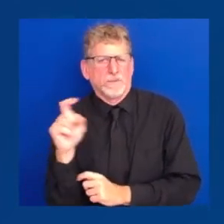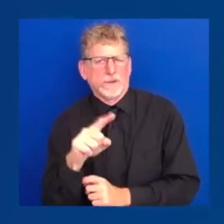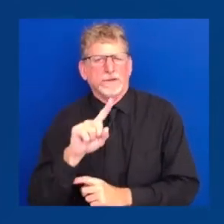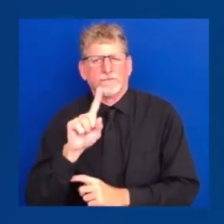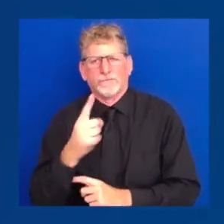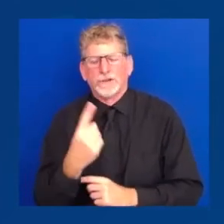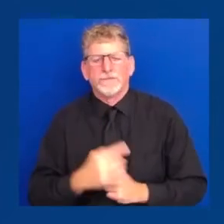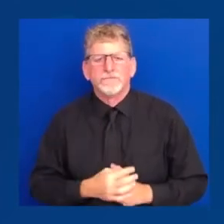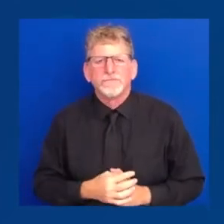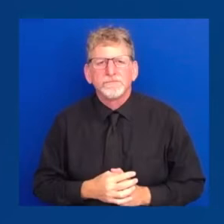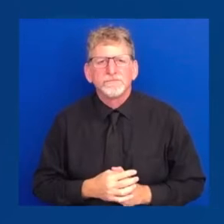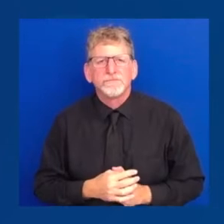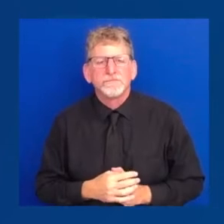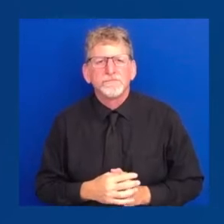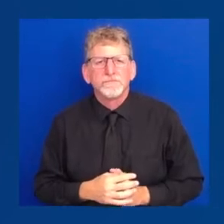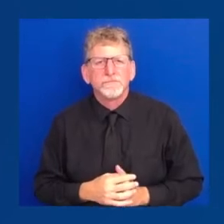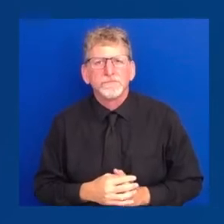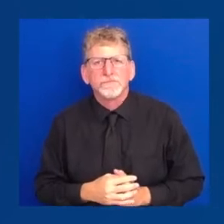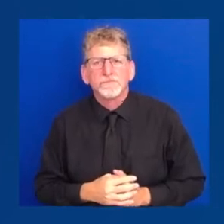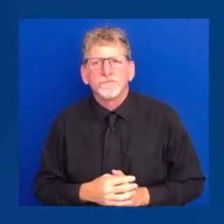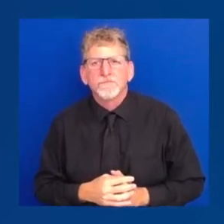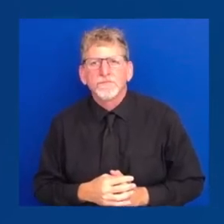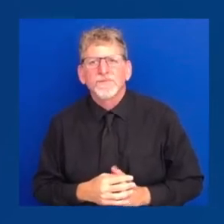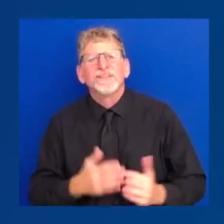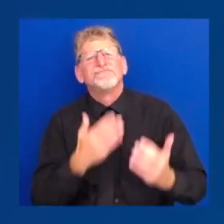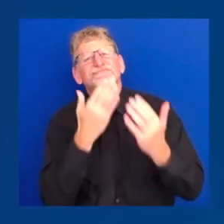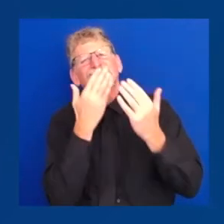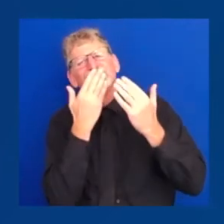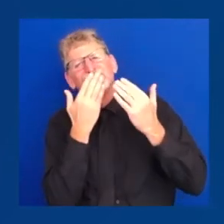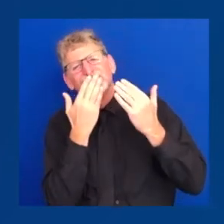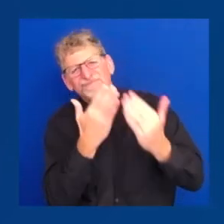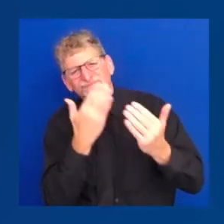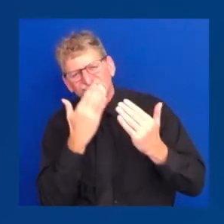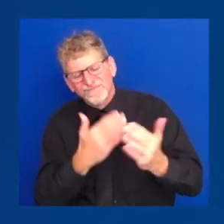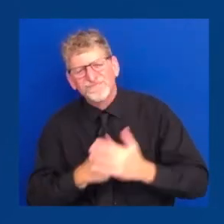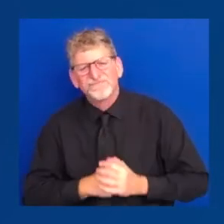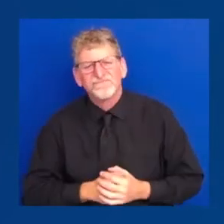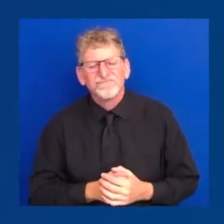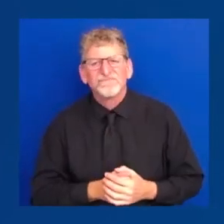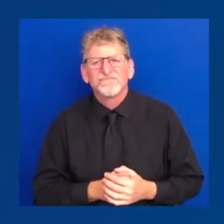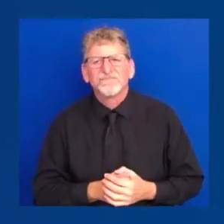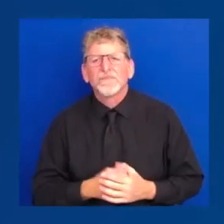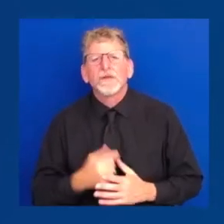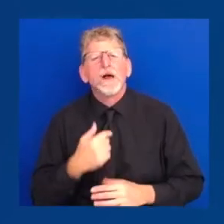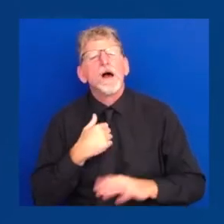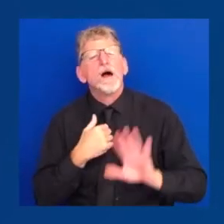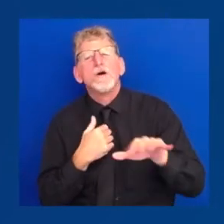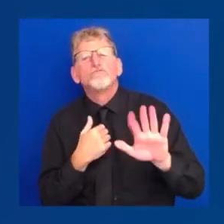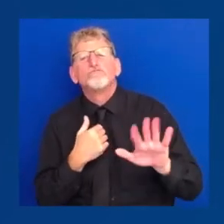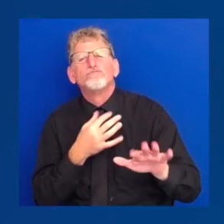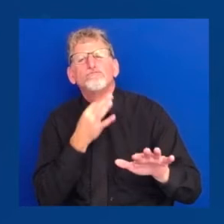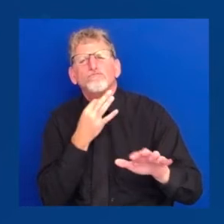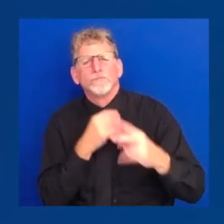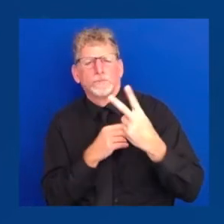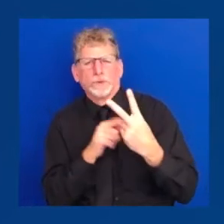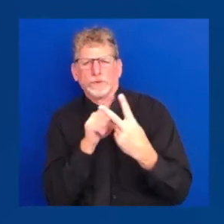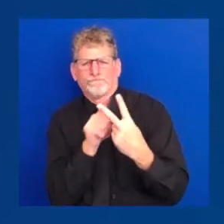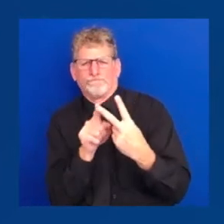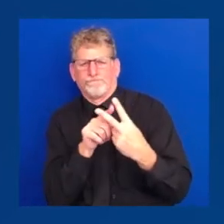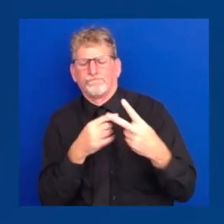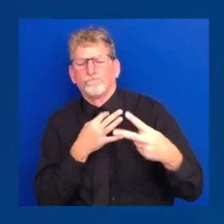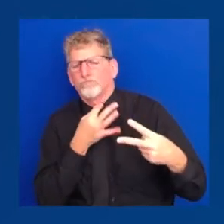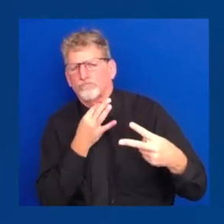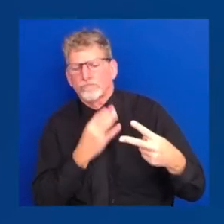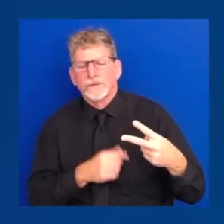Hey, thanks all for doing this. I'm curious, a couple things. First of all, when will it be the appropriate time to remove the